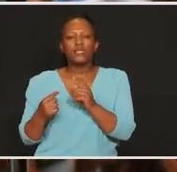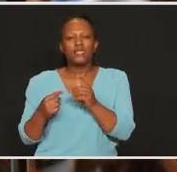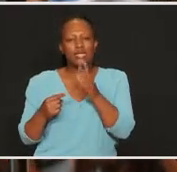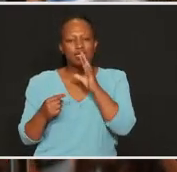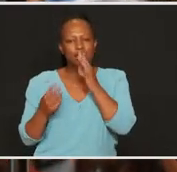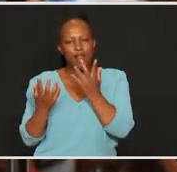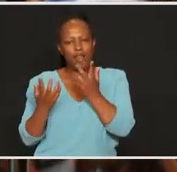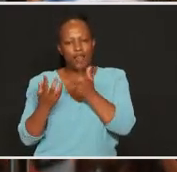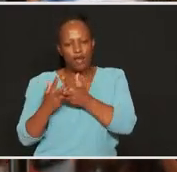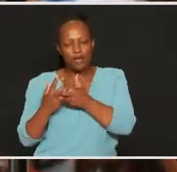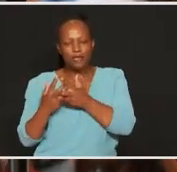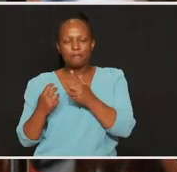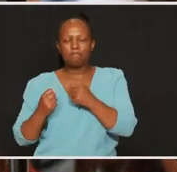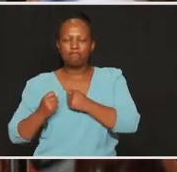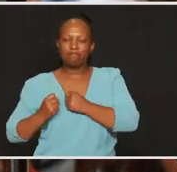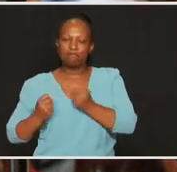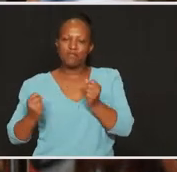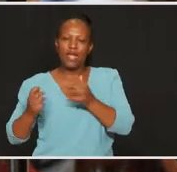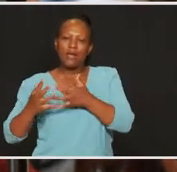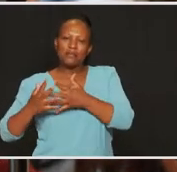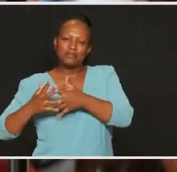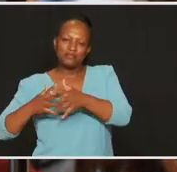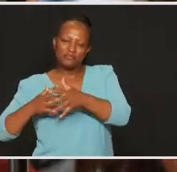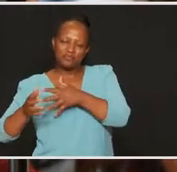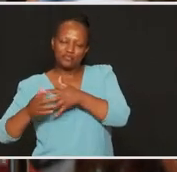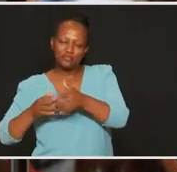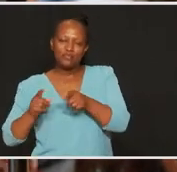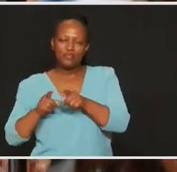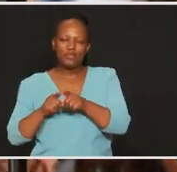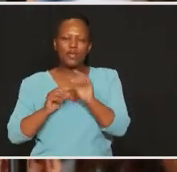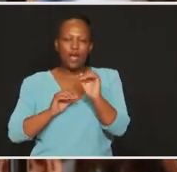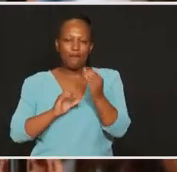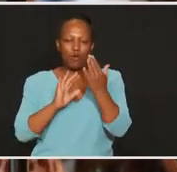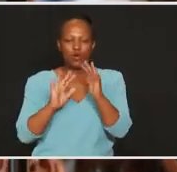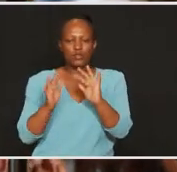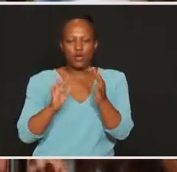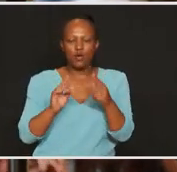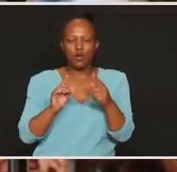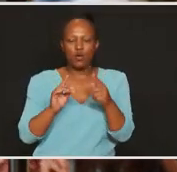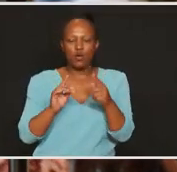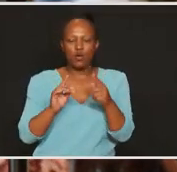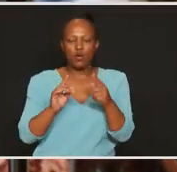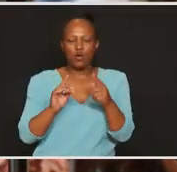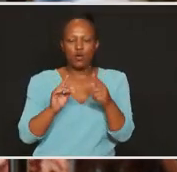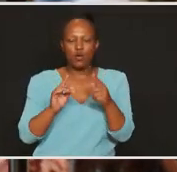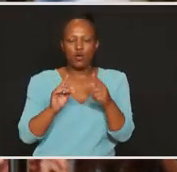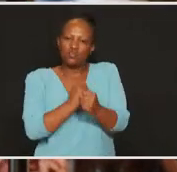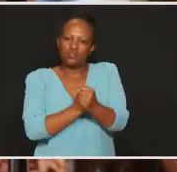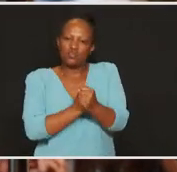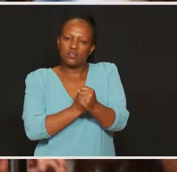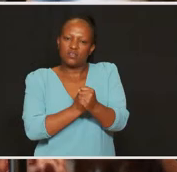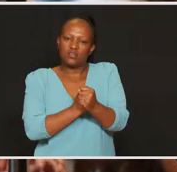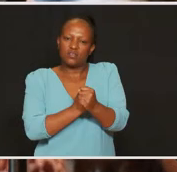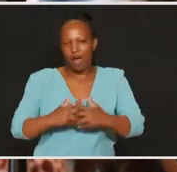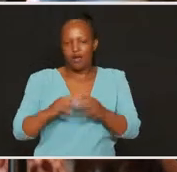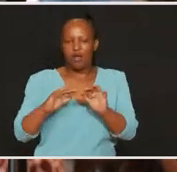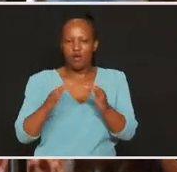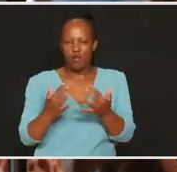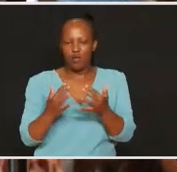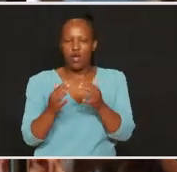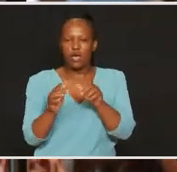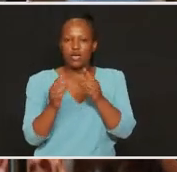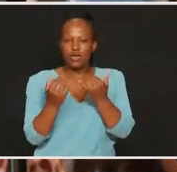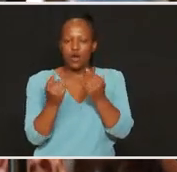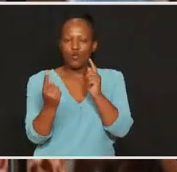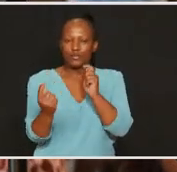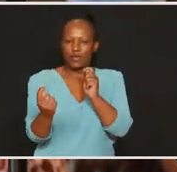the transformation in terms of how is it structured and how is it aligned with the transformation that